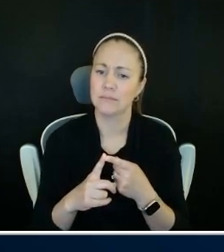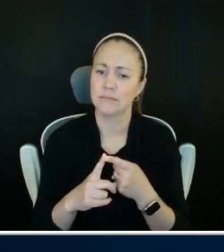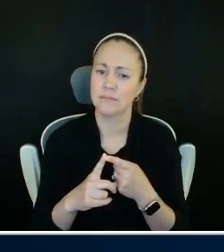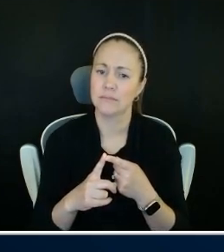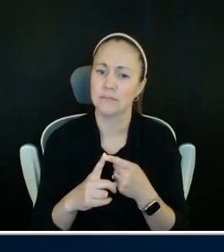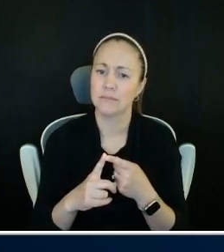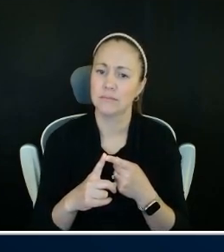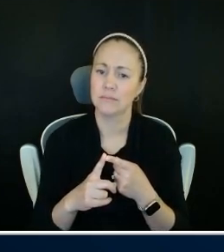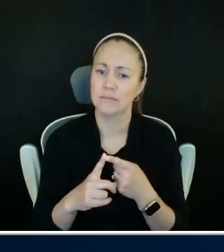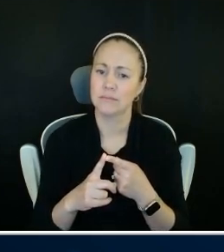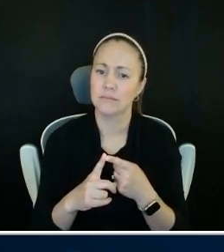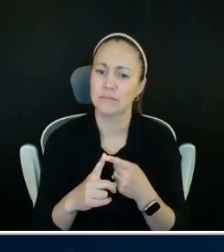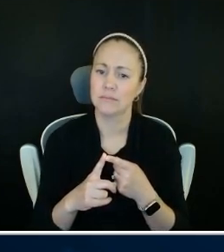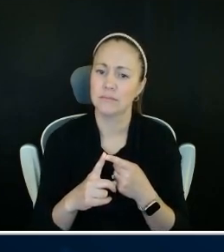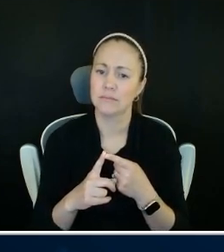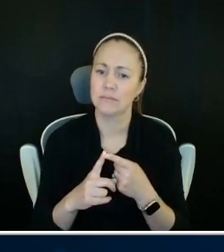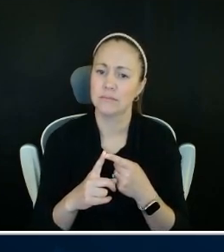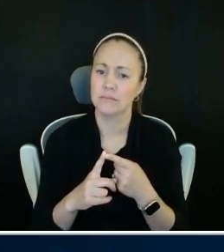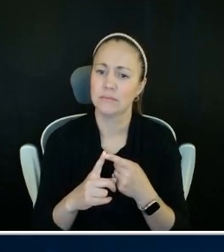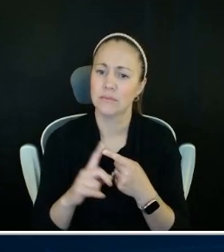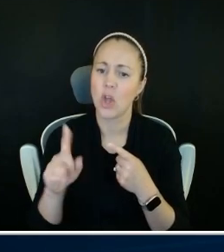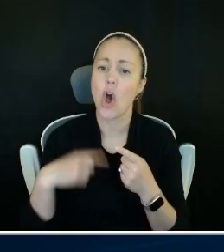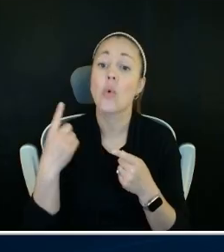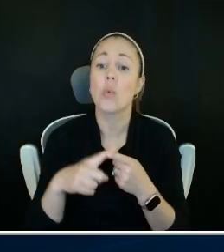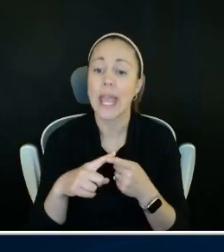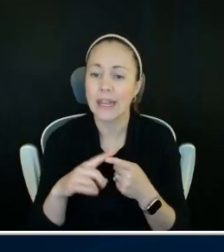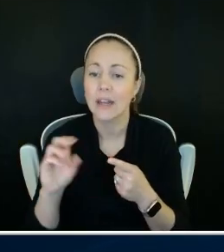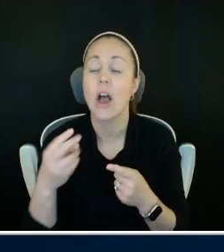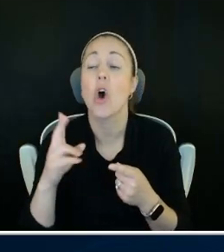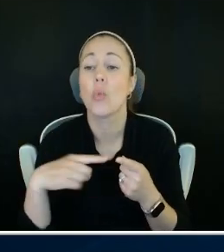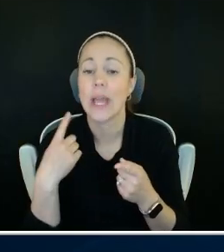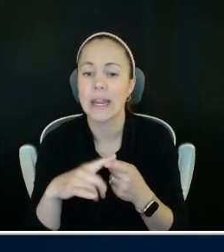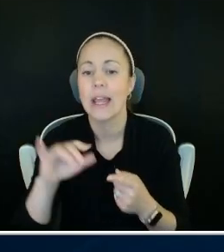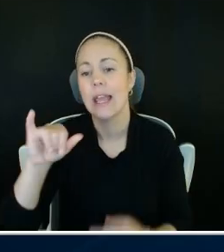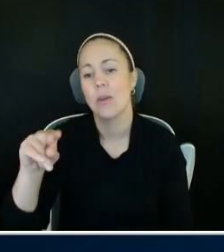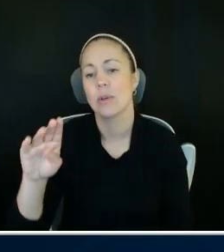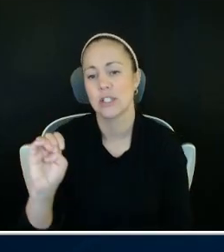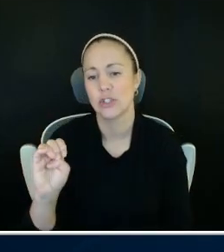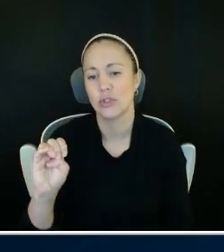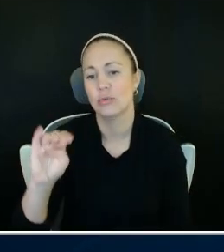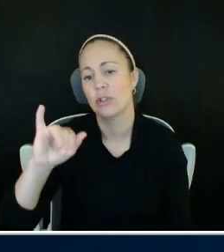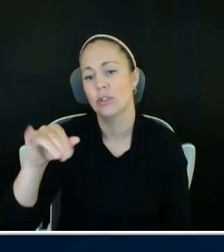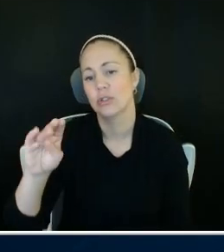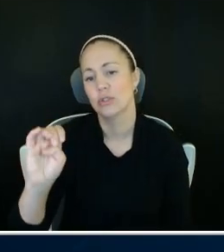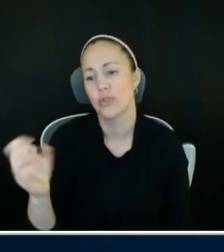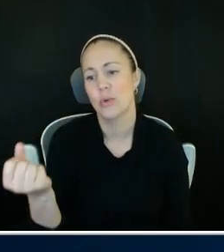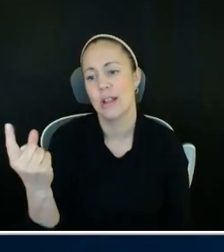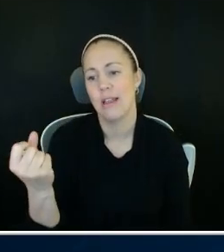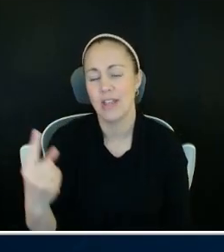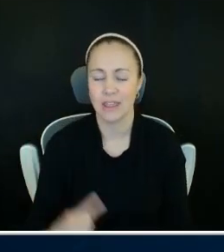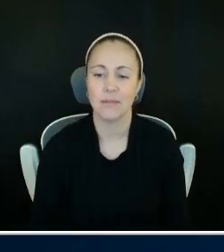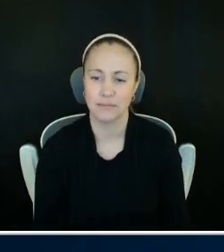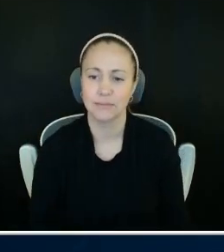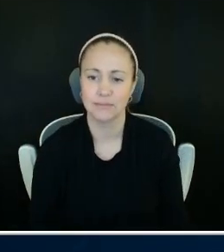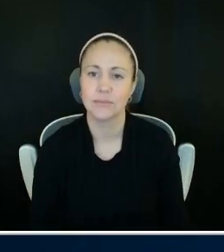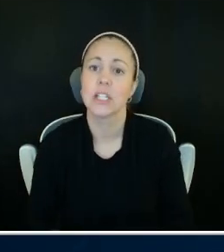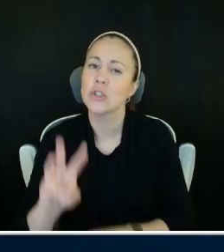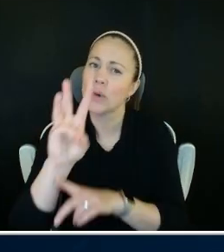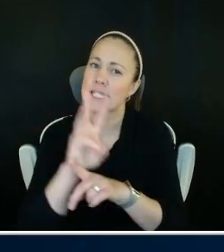Your surgery was When in. was your surgery? Oh, when was it? June. It was June 11th, I think. So 6 months later, you were